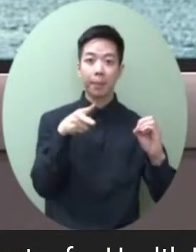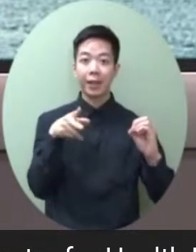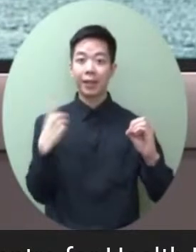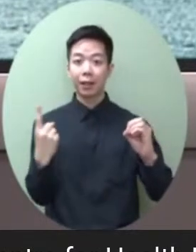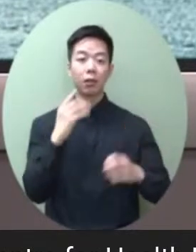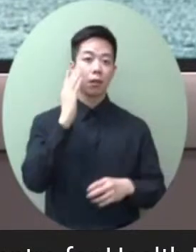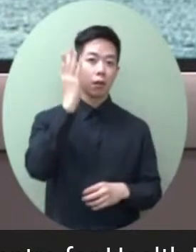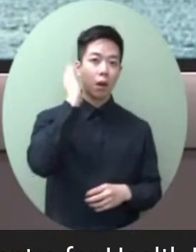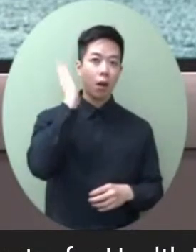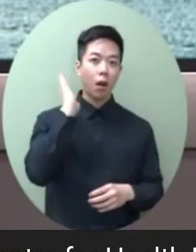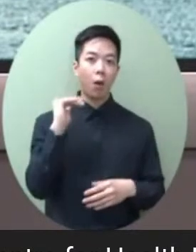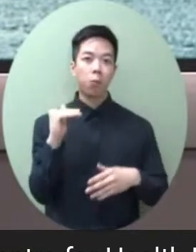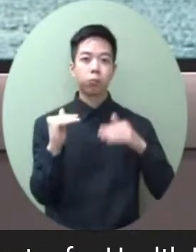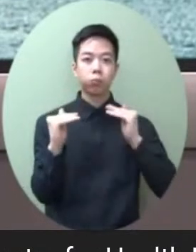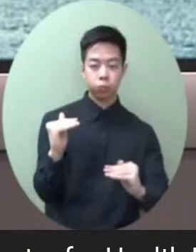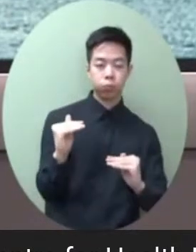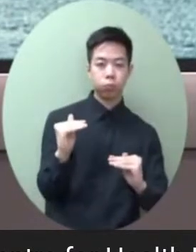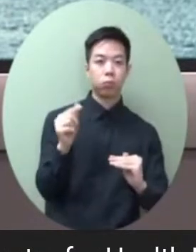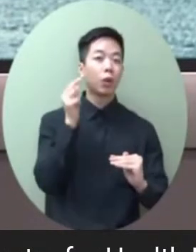0.83 to 1.